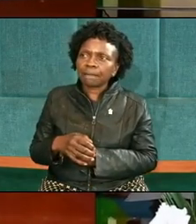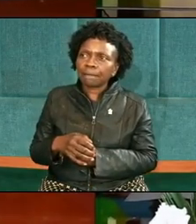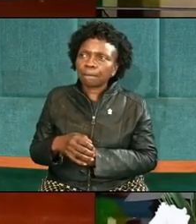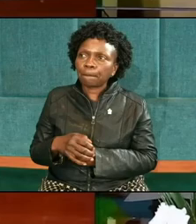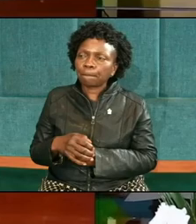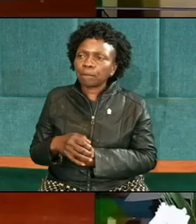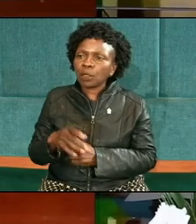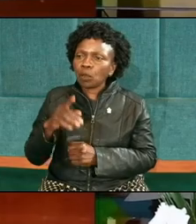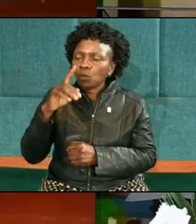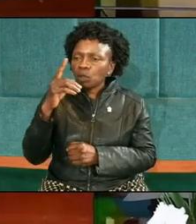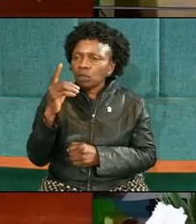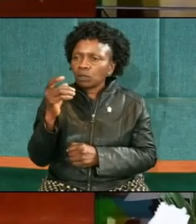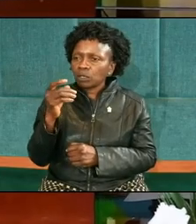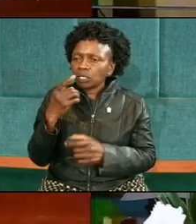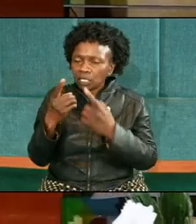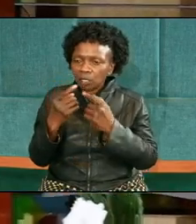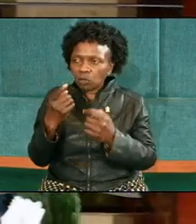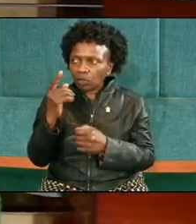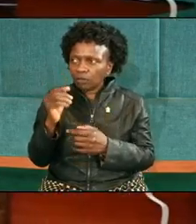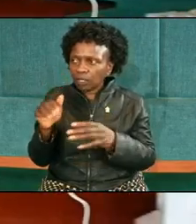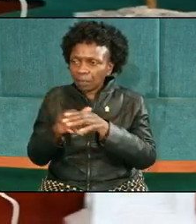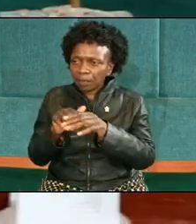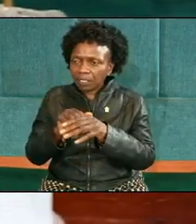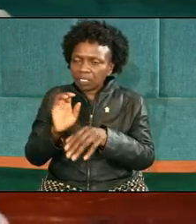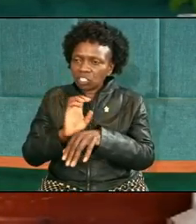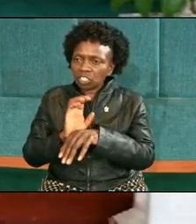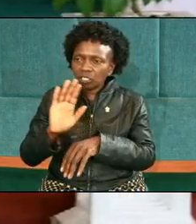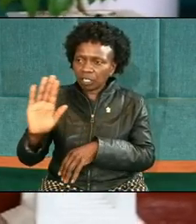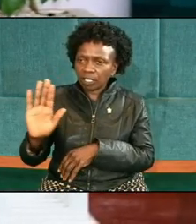one of our members in our church.